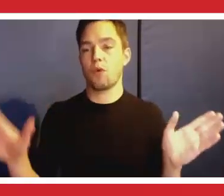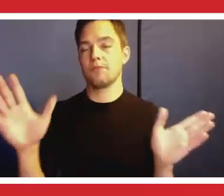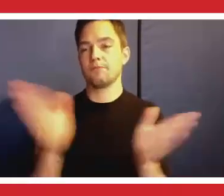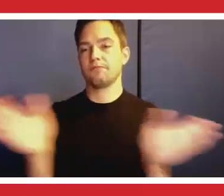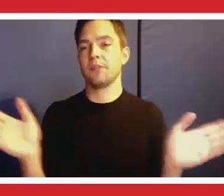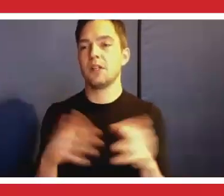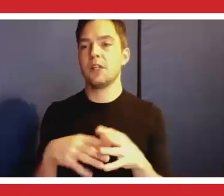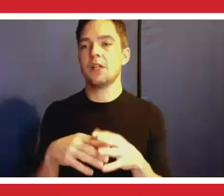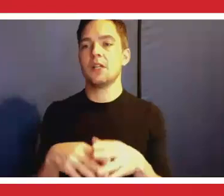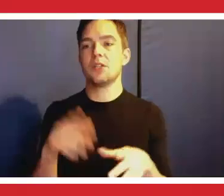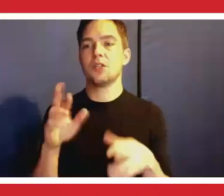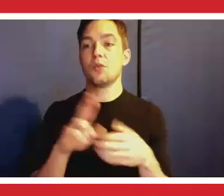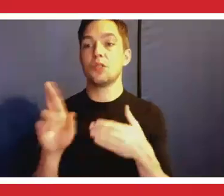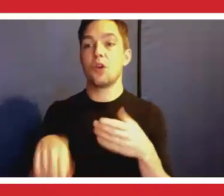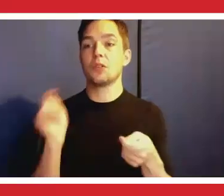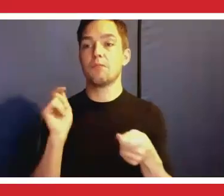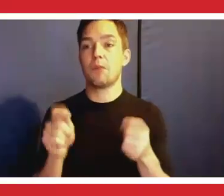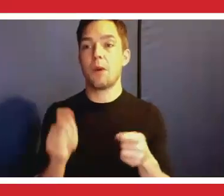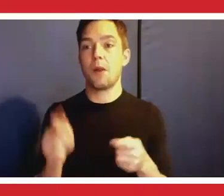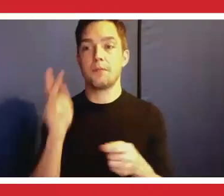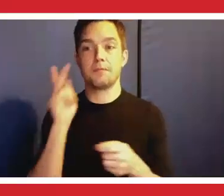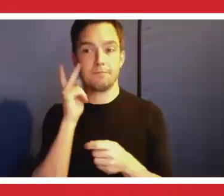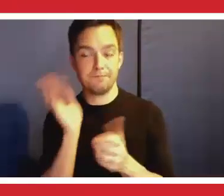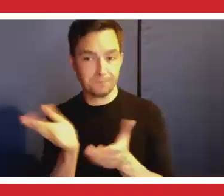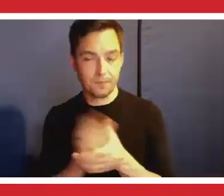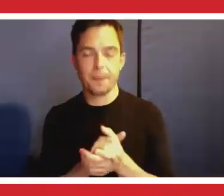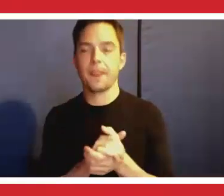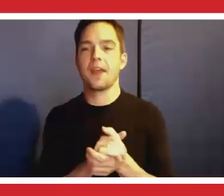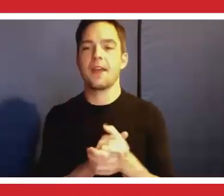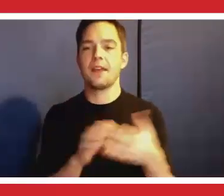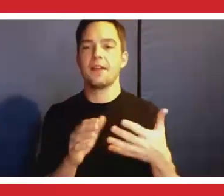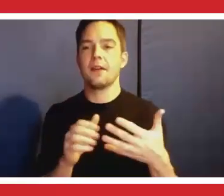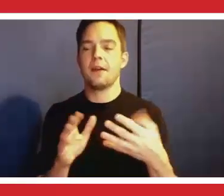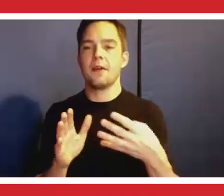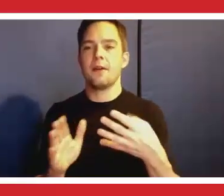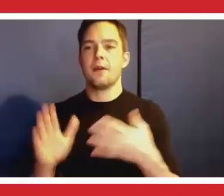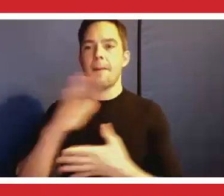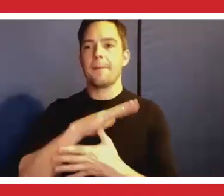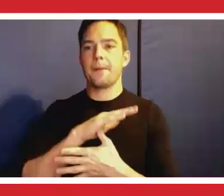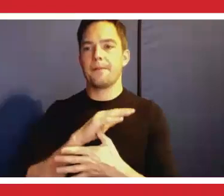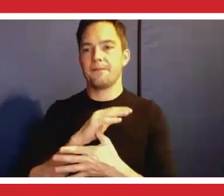the results. Really quite ahead, panelists, just so you know,